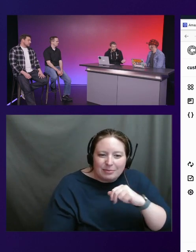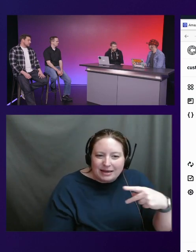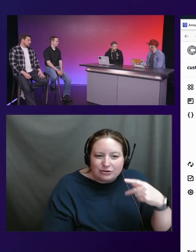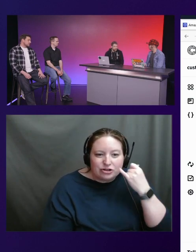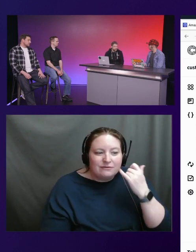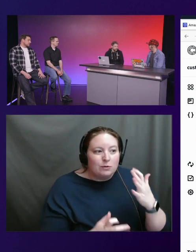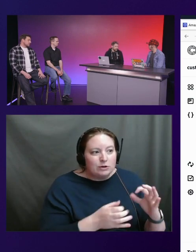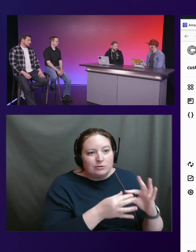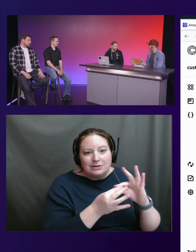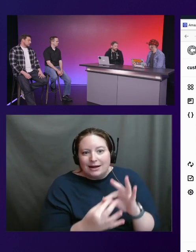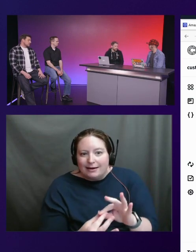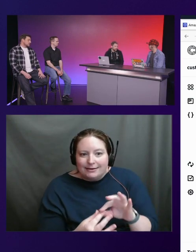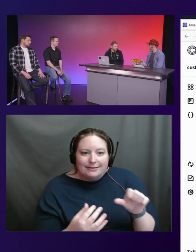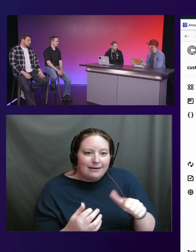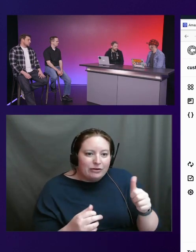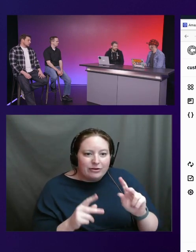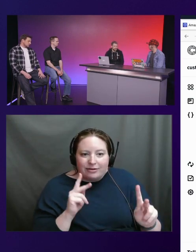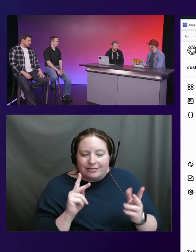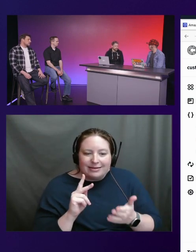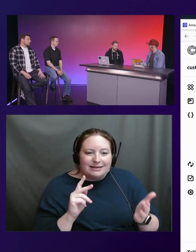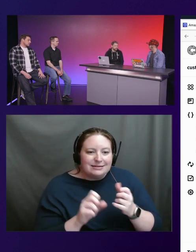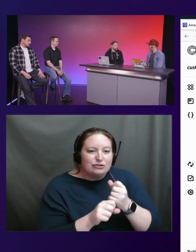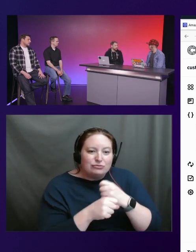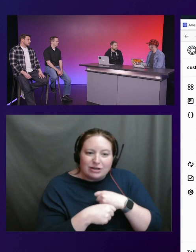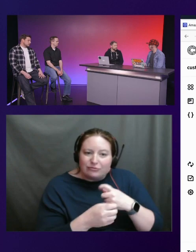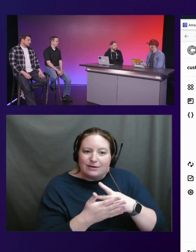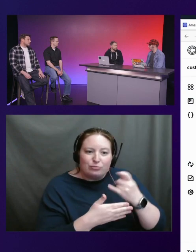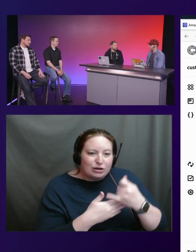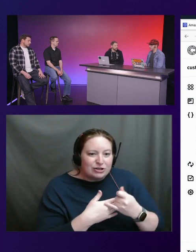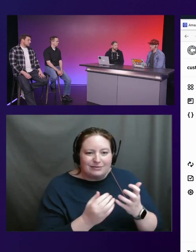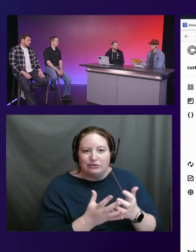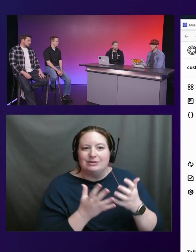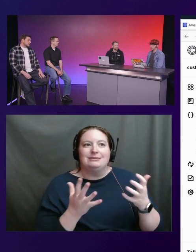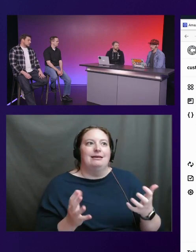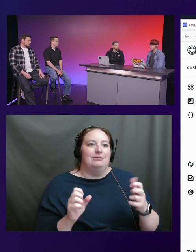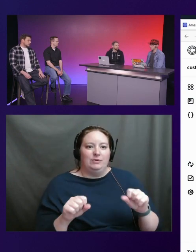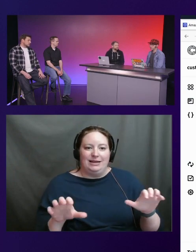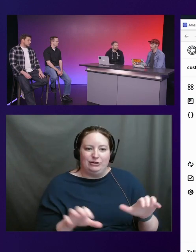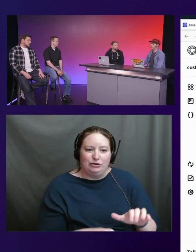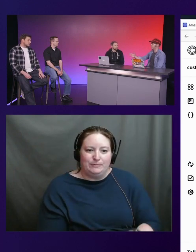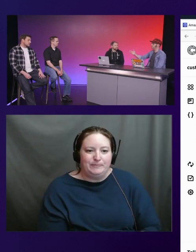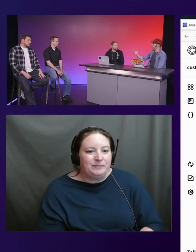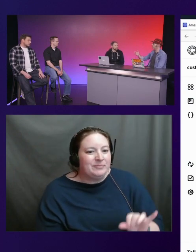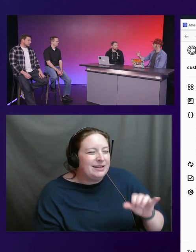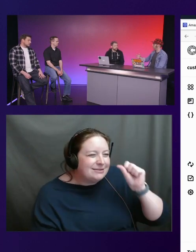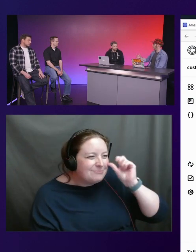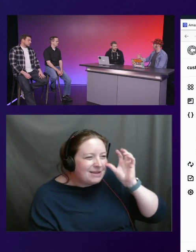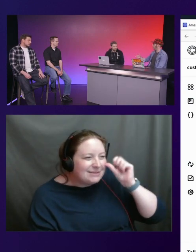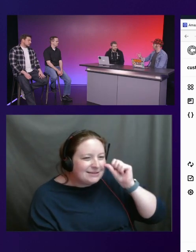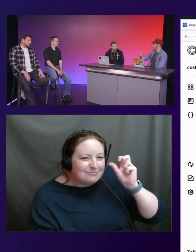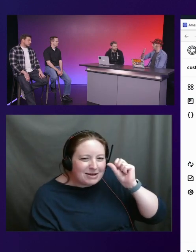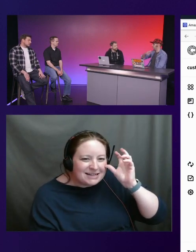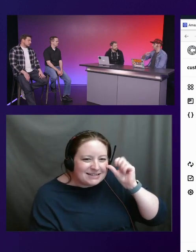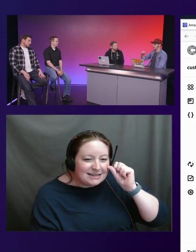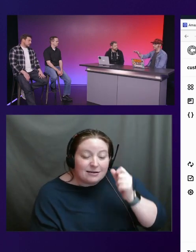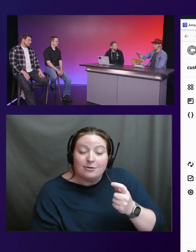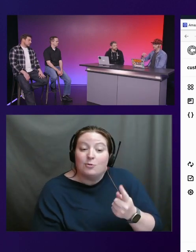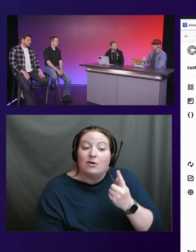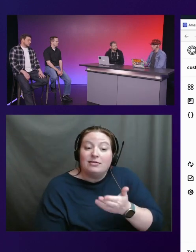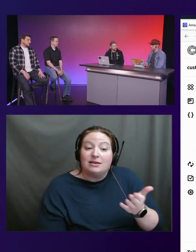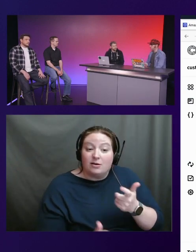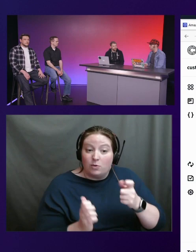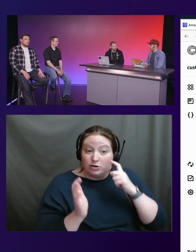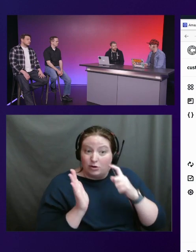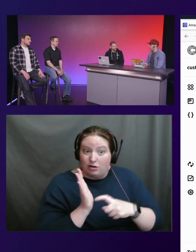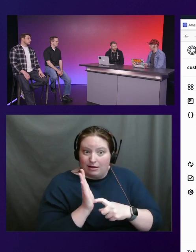other things as you generate your projects, there's just a ton of stuff we can do with this. That's amazing. And one of the things I wanted to call out too, I didn't want to